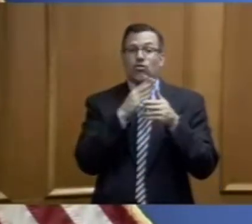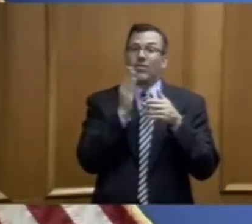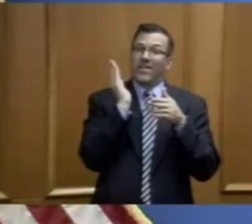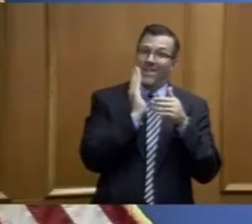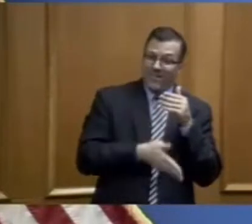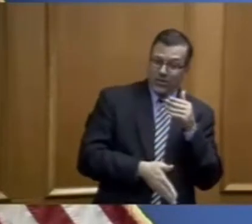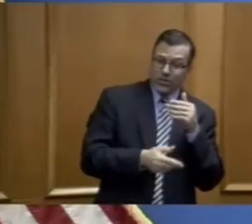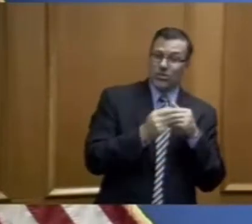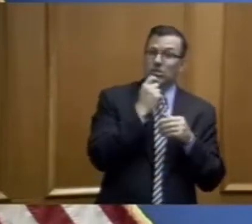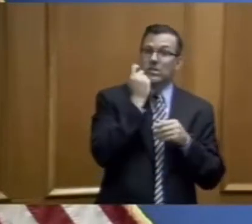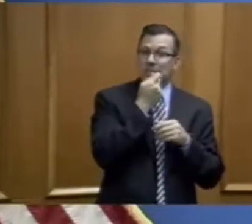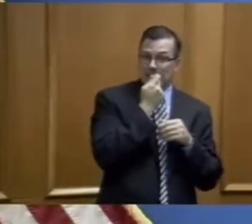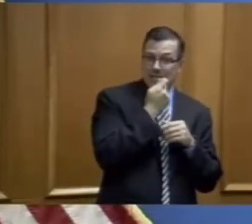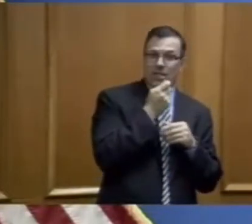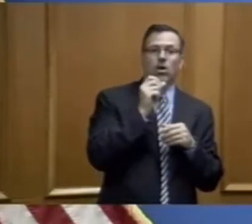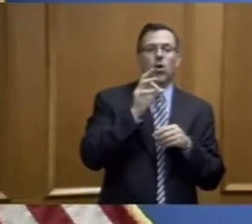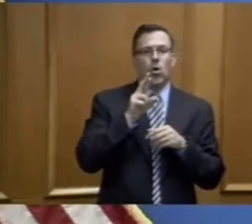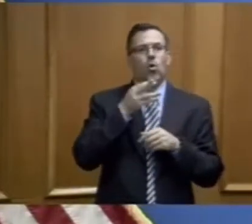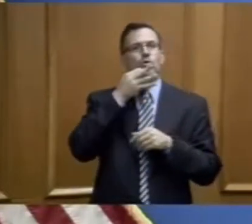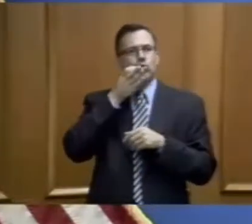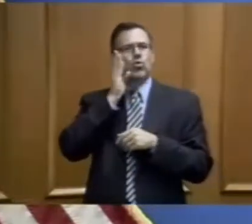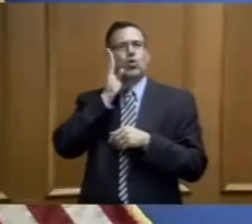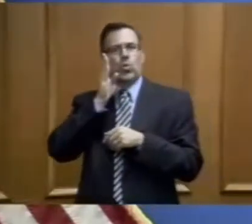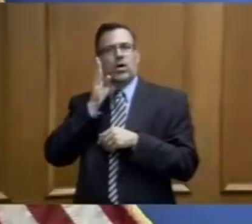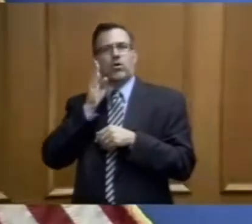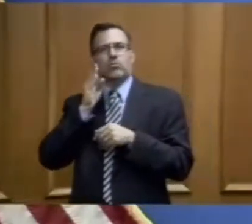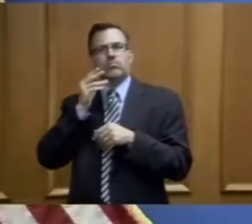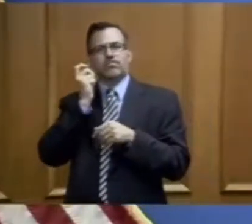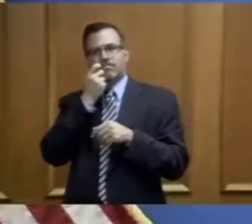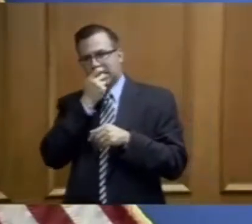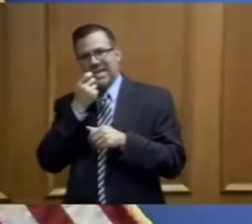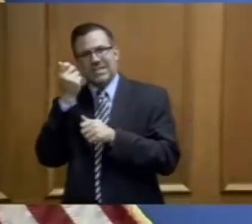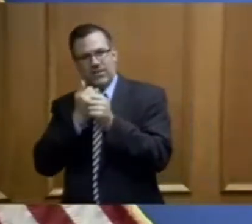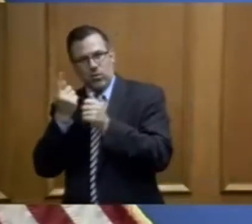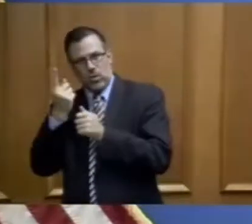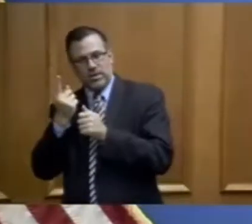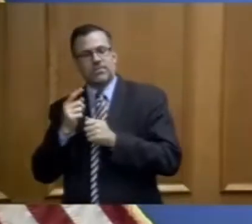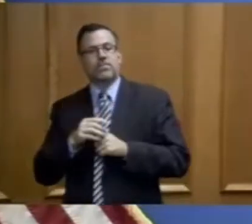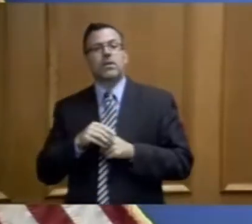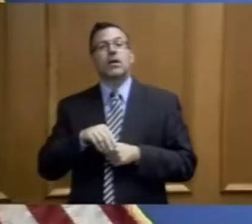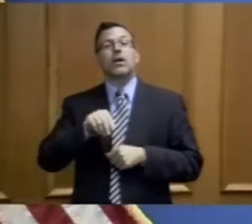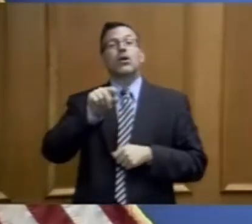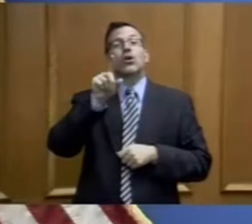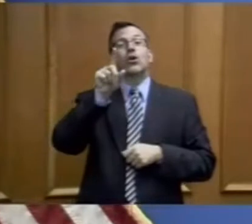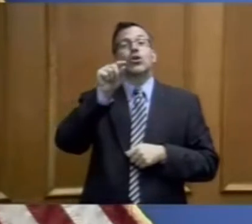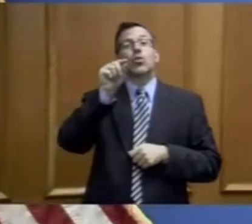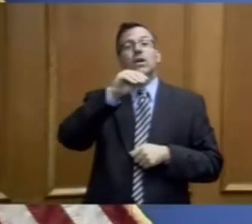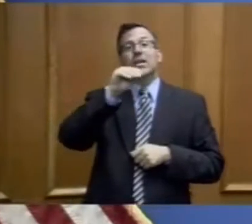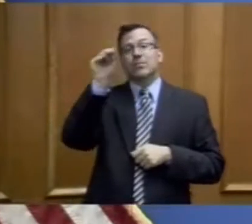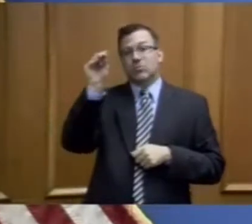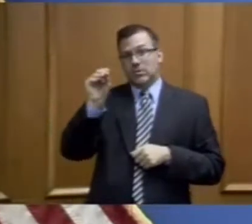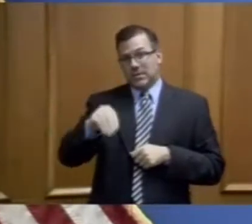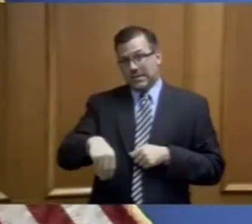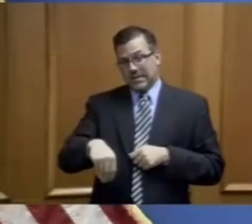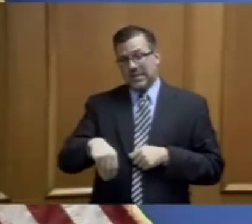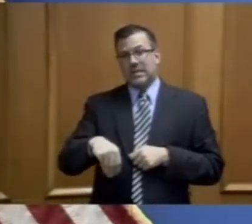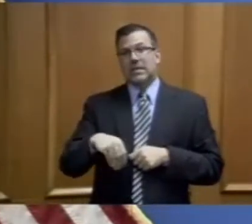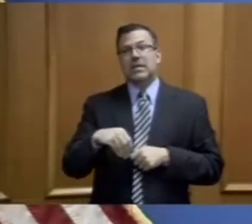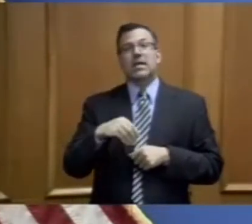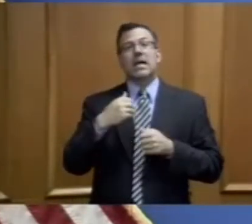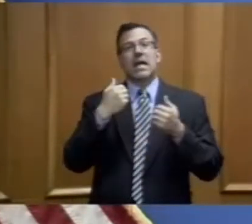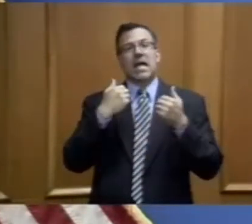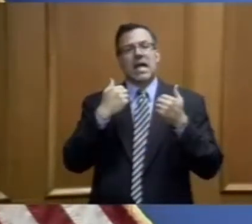their testing or have them scheduled in the coming few days. 20% of the facilities have material needs